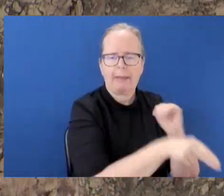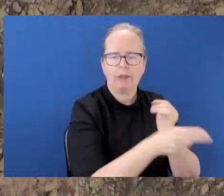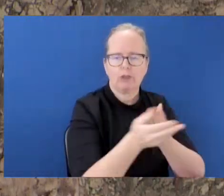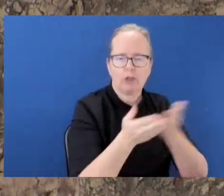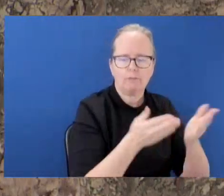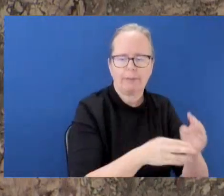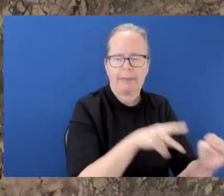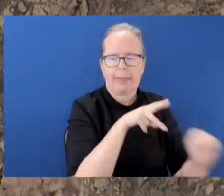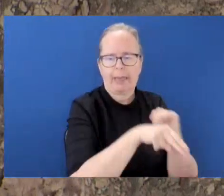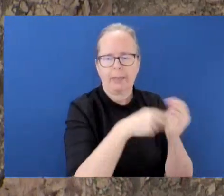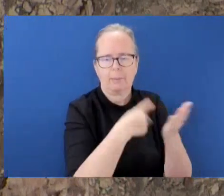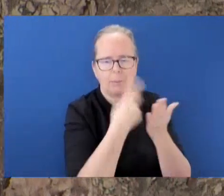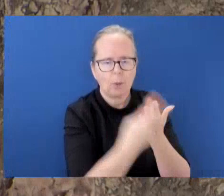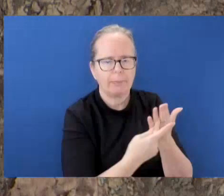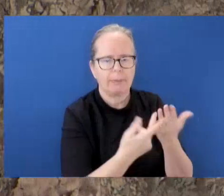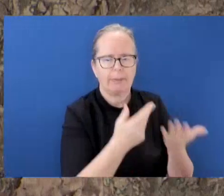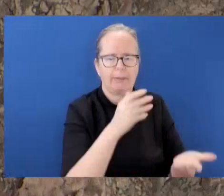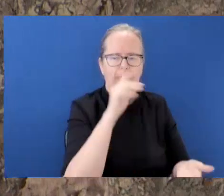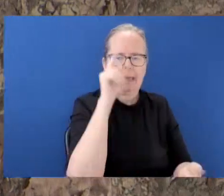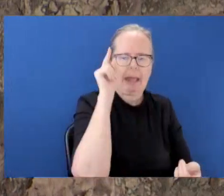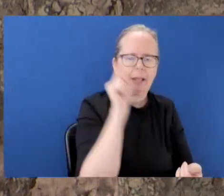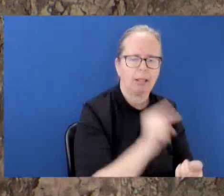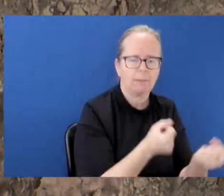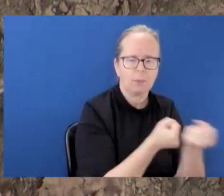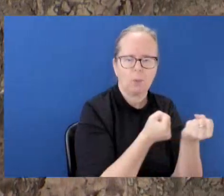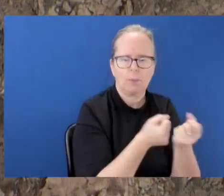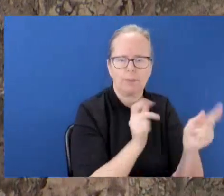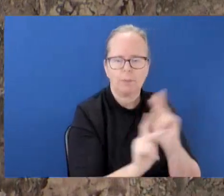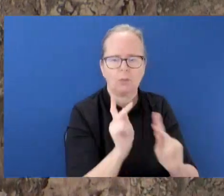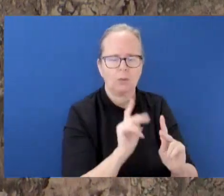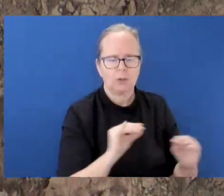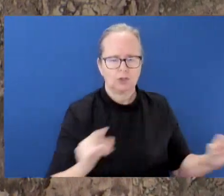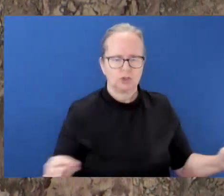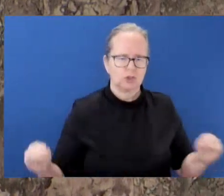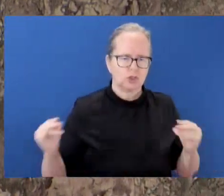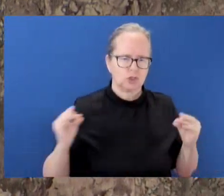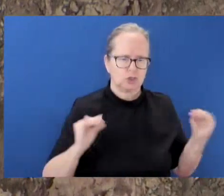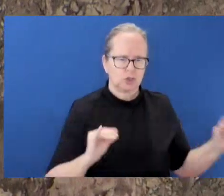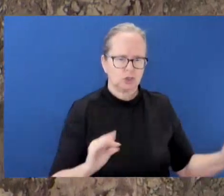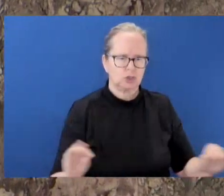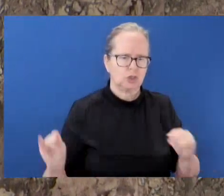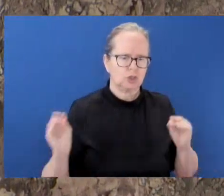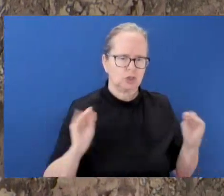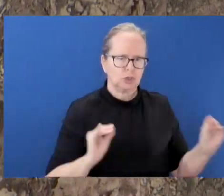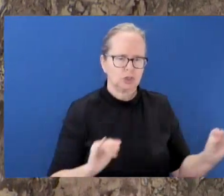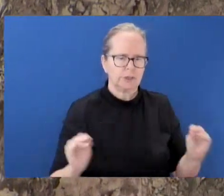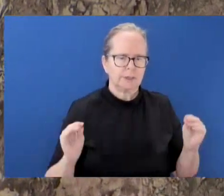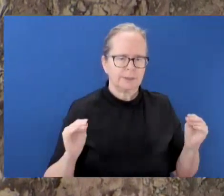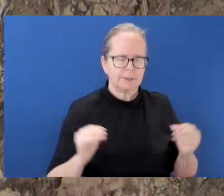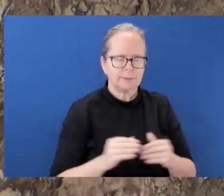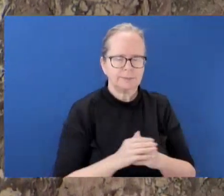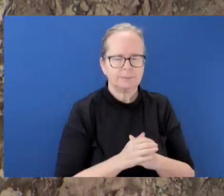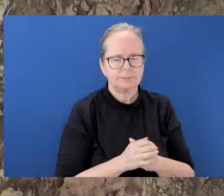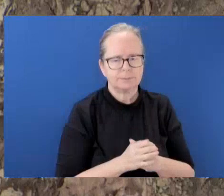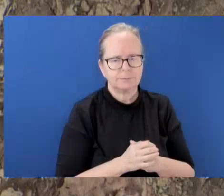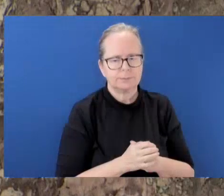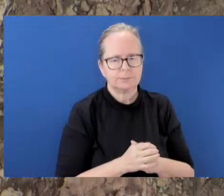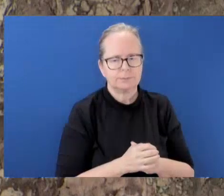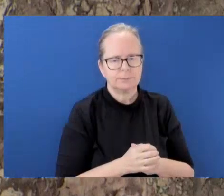Mr. Speaker, every single day, here in BC, every day. Members, calm